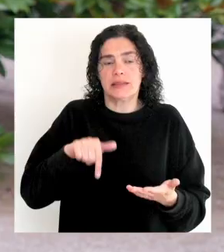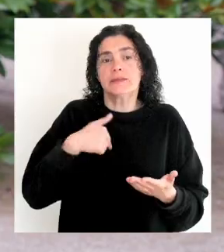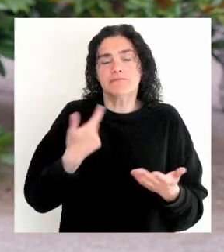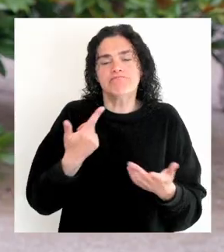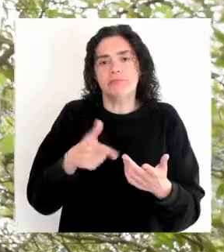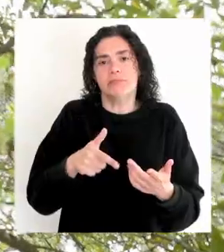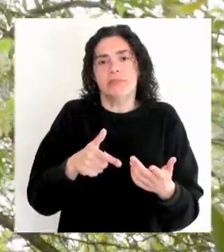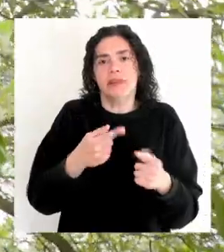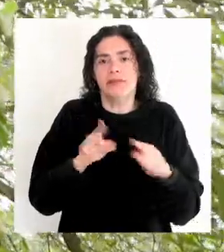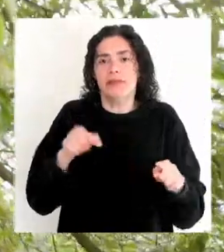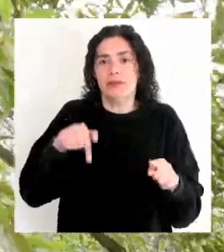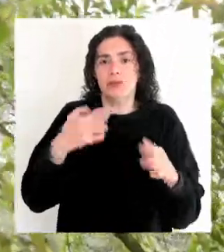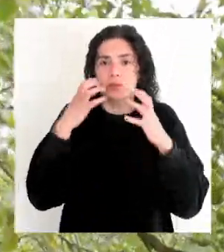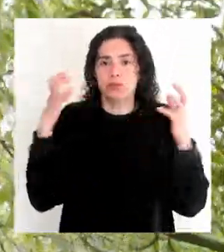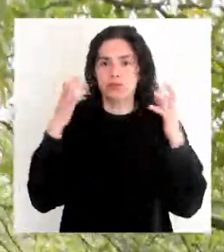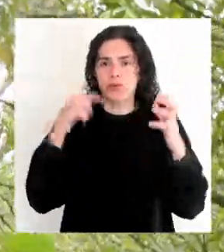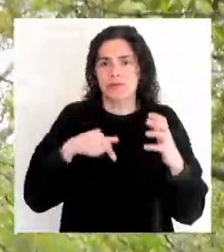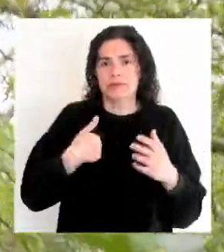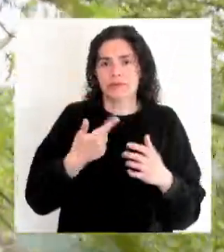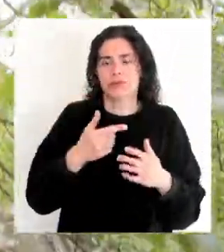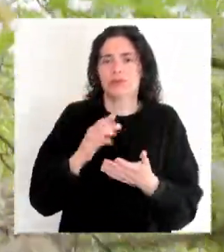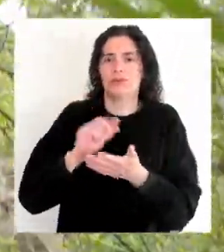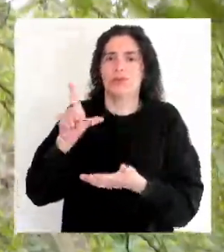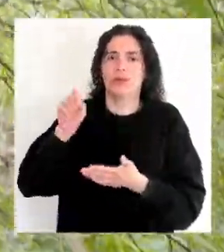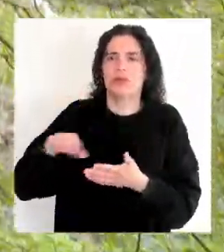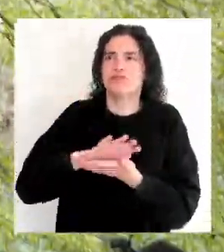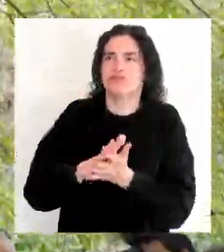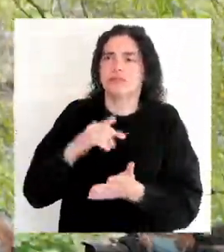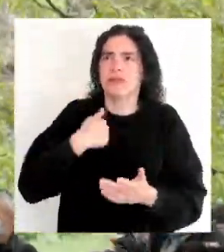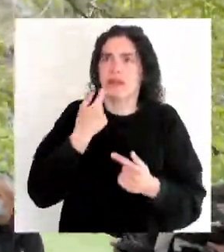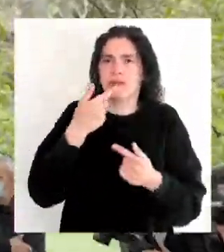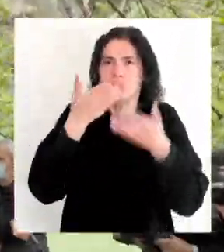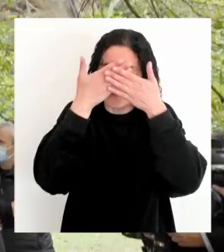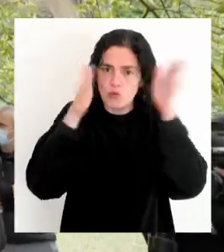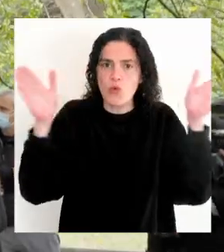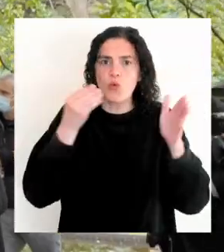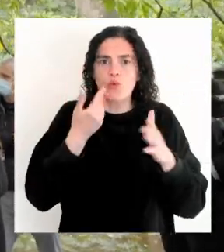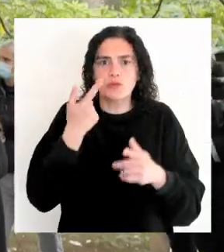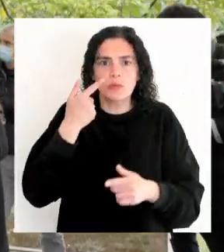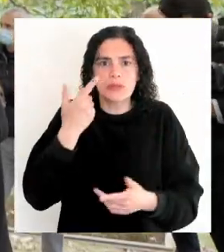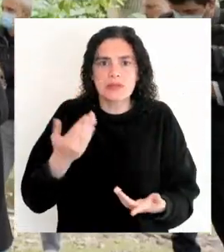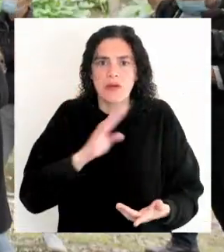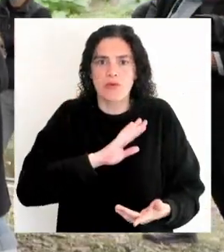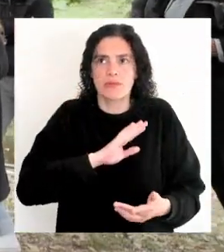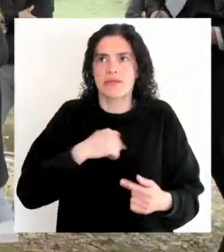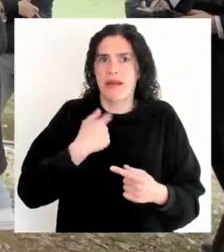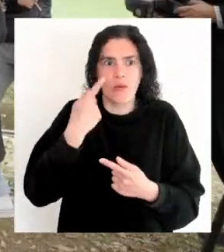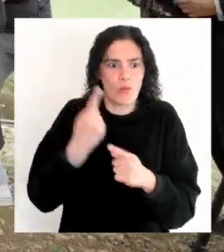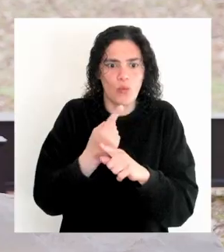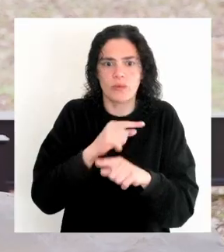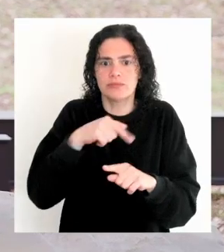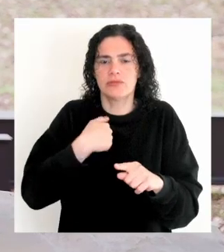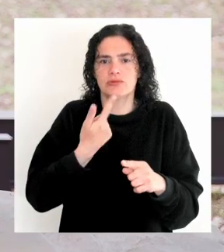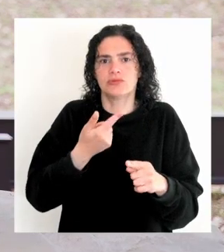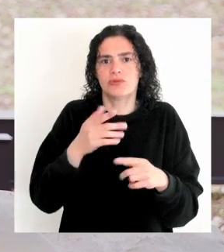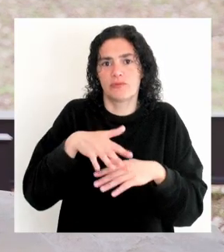non-changeable elements, the acoustic properties of the compost and what the compost opened for us as horizons of experimentations were really rich,